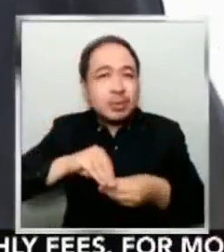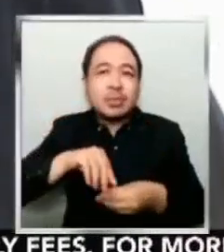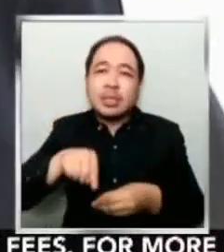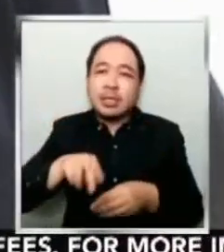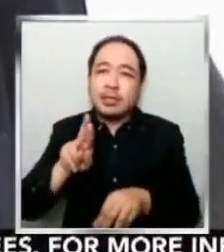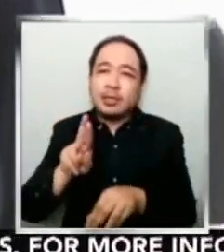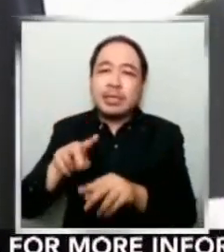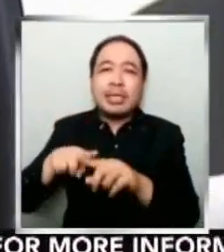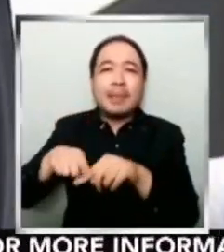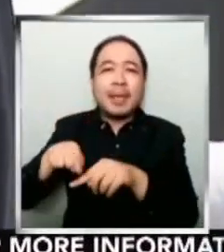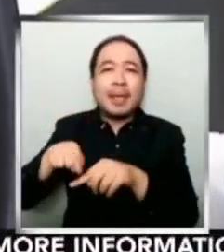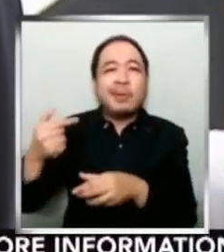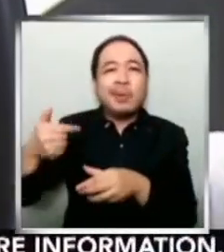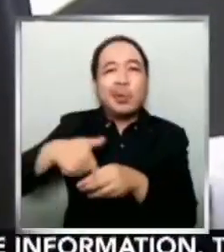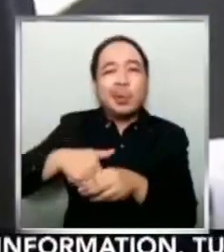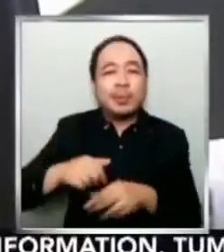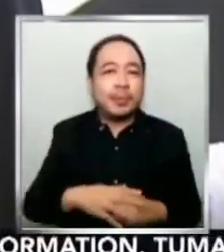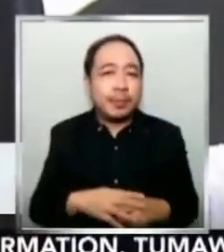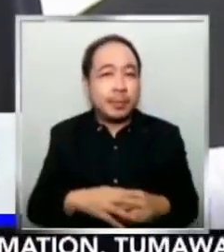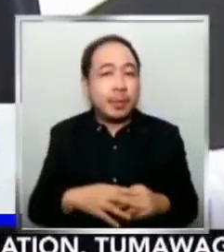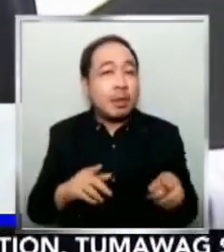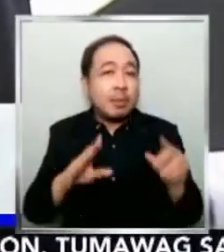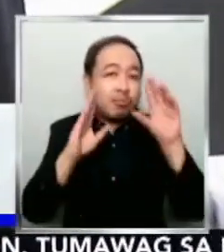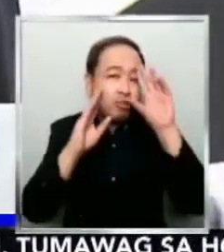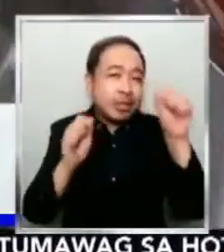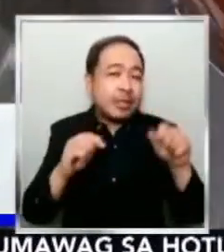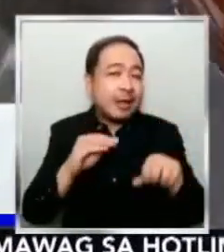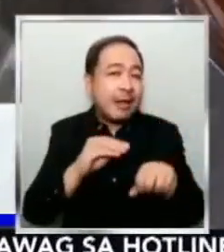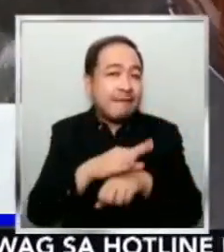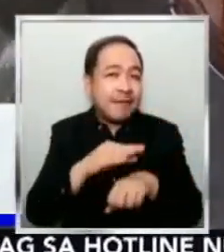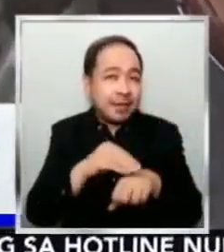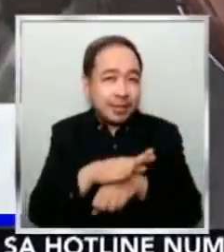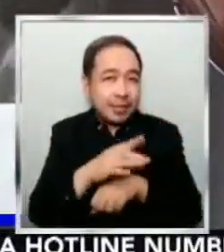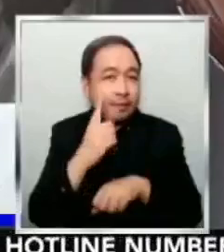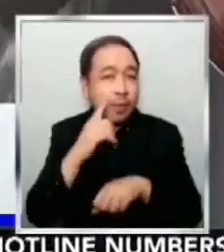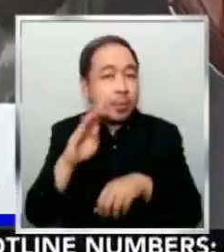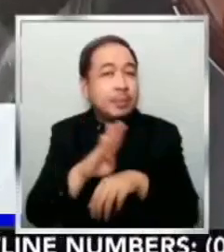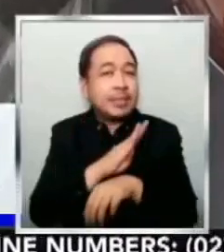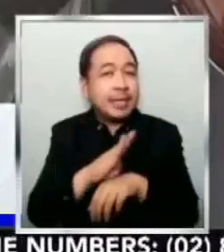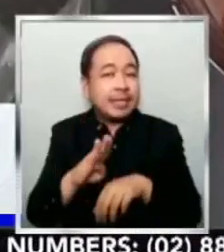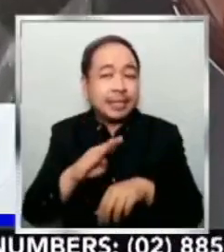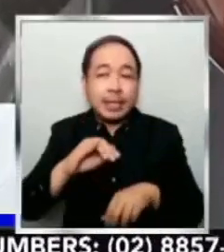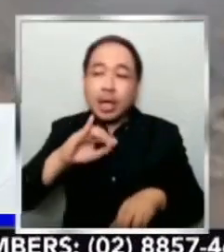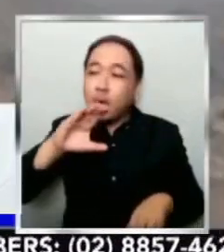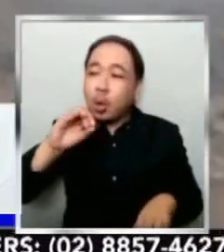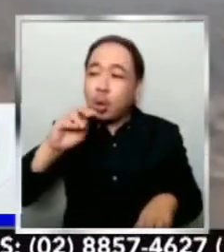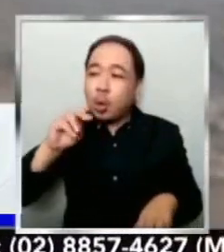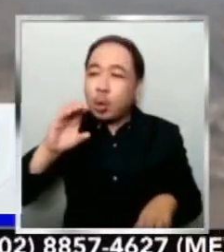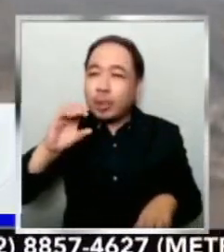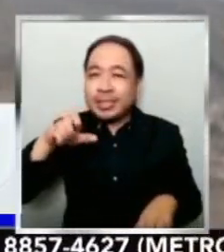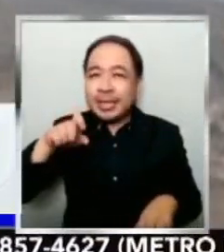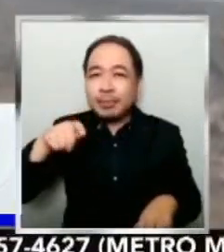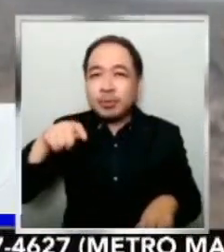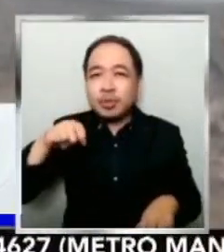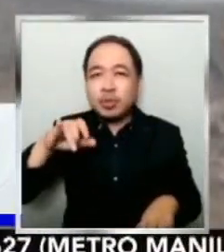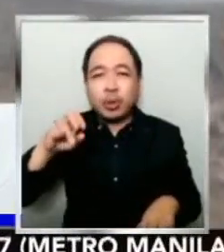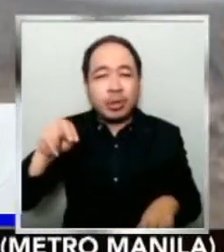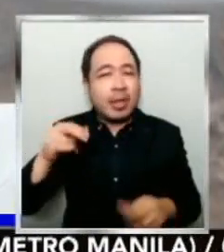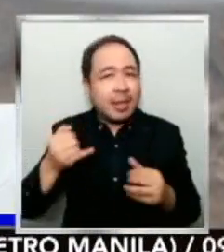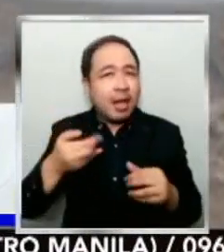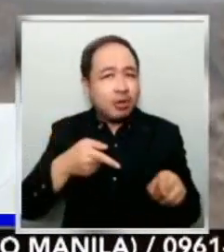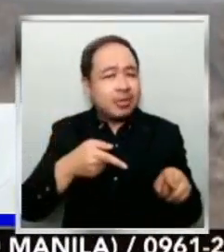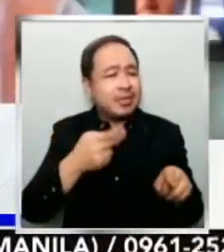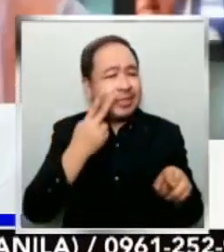kay Presidential Advisor for Entrepreneurship Joey Concepcion, sinabayan pa ang pagtaas ng produktong petrolyo ng kaguluhan sa pagitan ng Russia